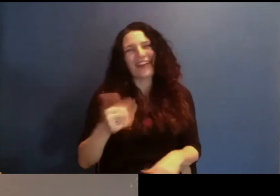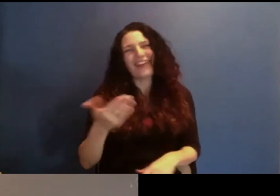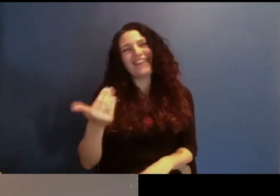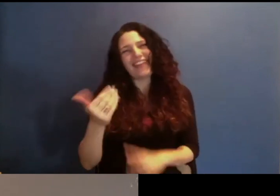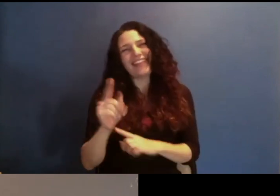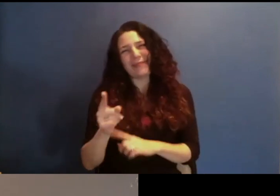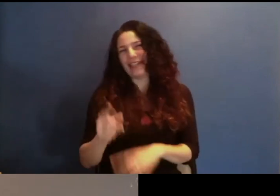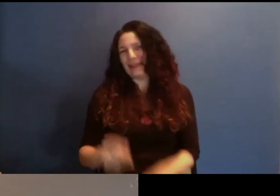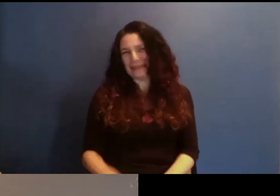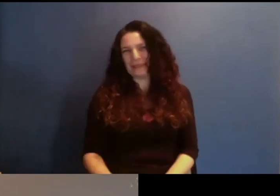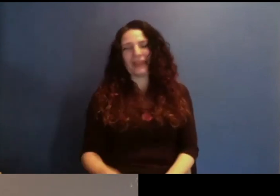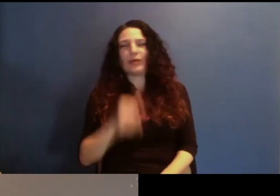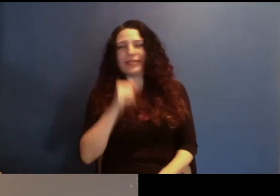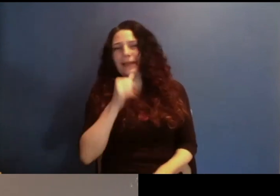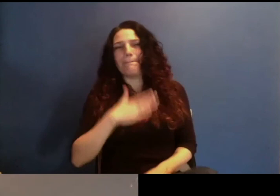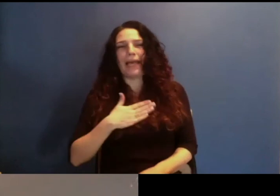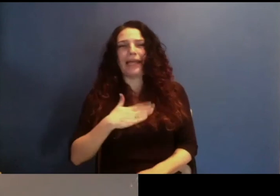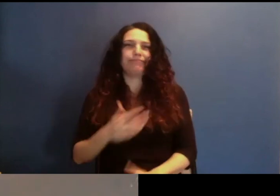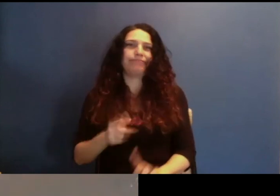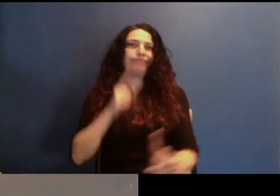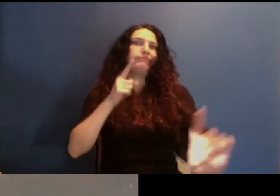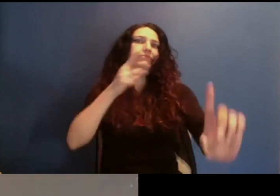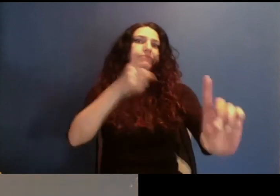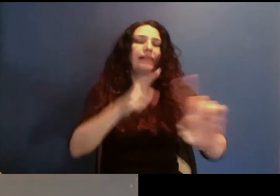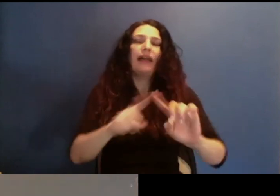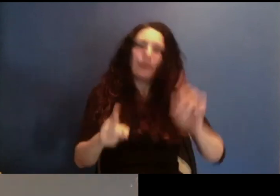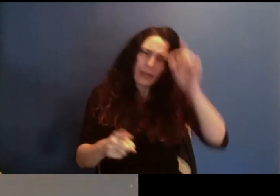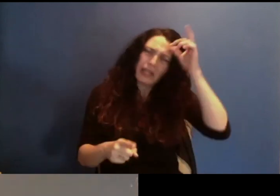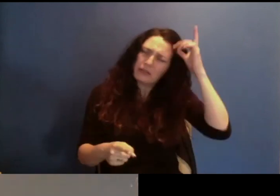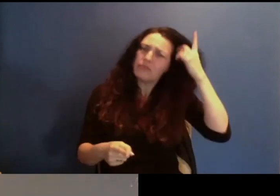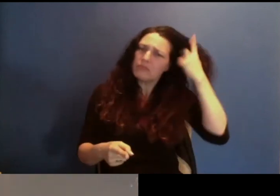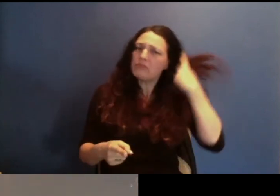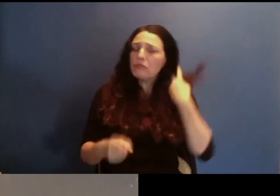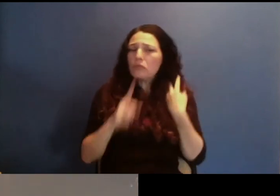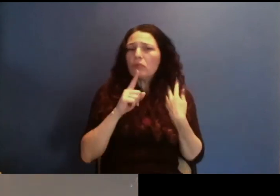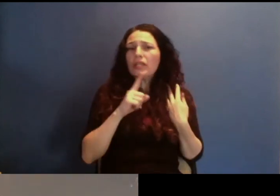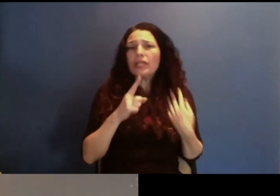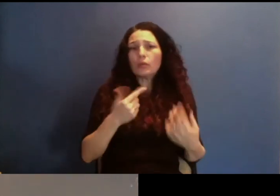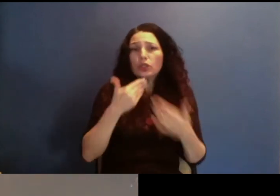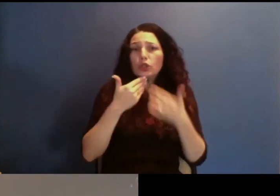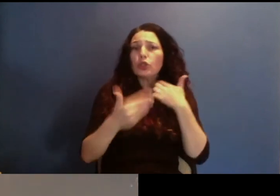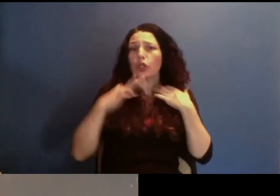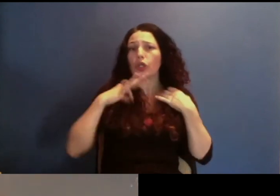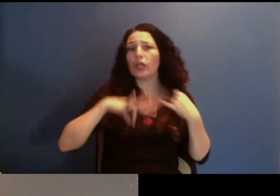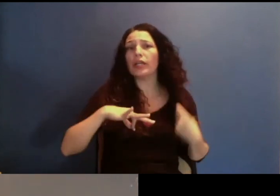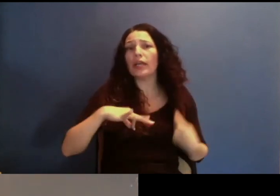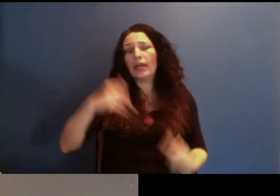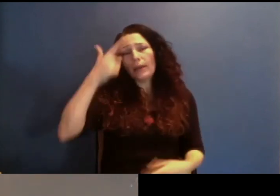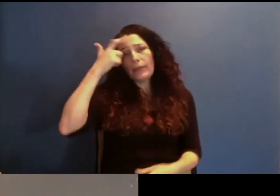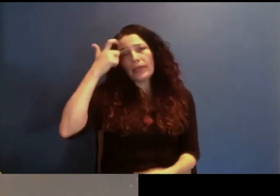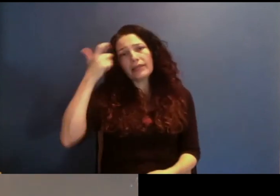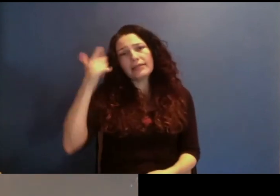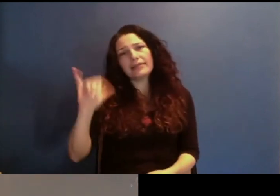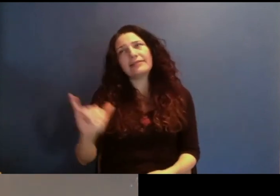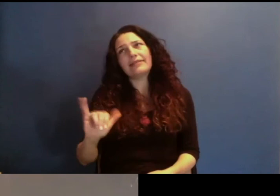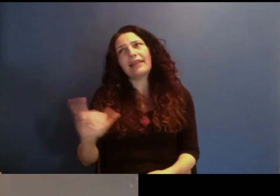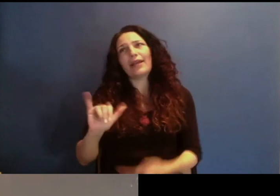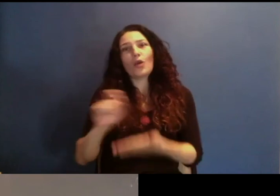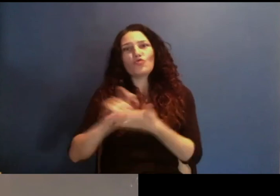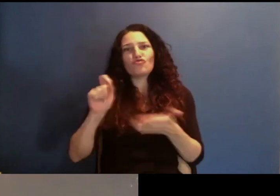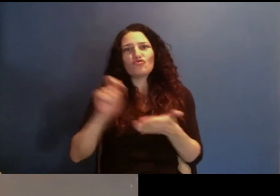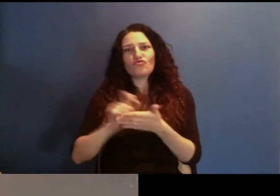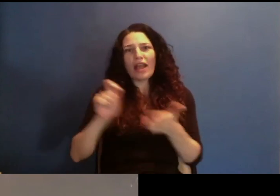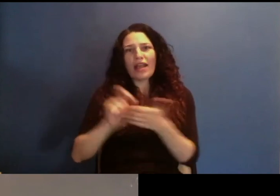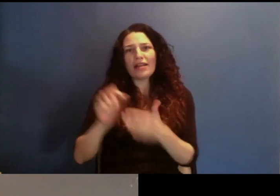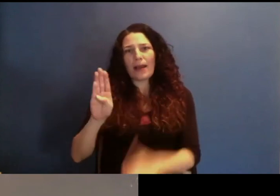not my choice, but I think ultimately it was actually really good, because it's like writing boot camp. You basically have to fit half hour